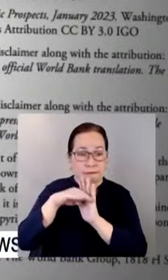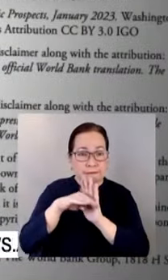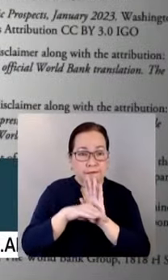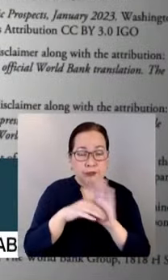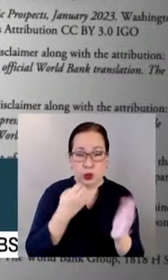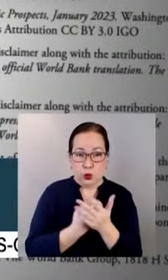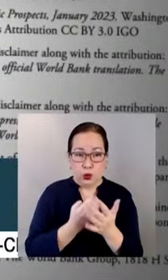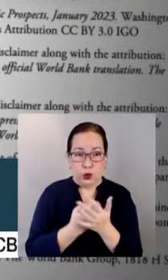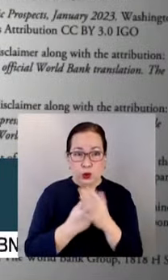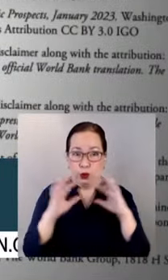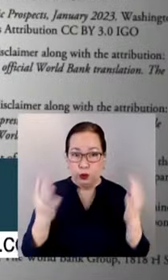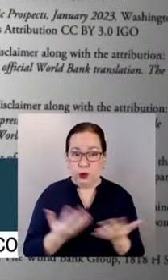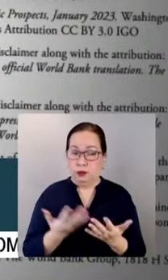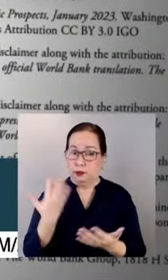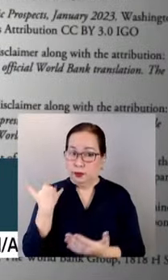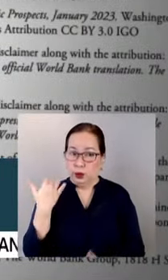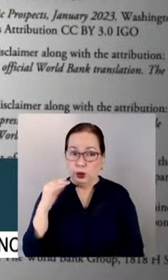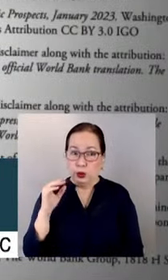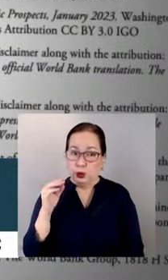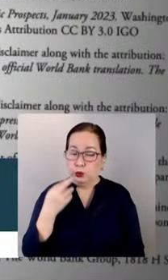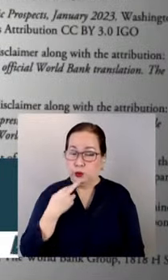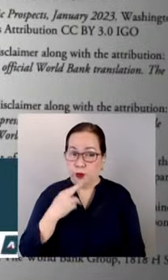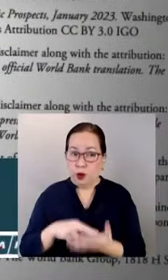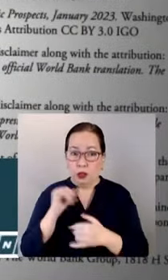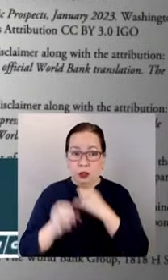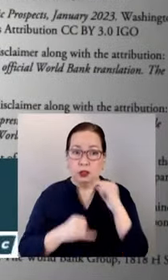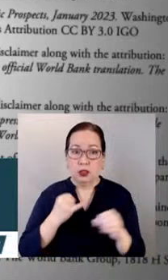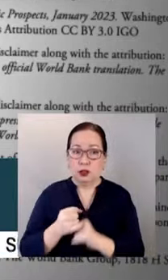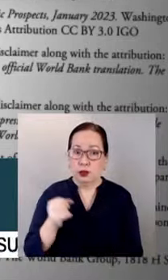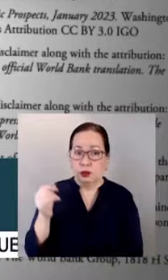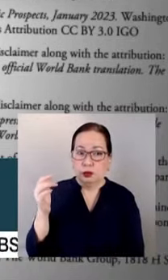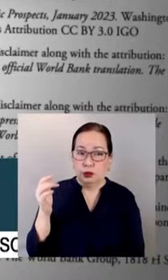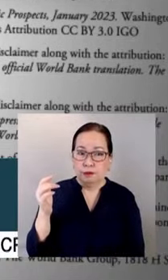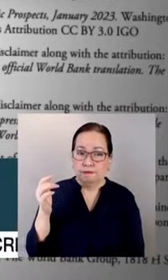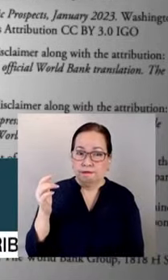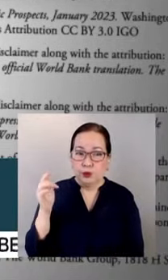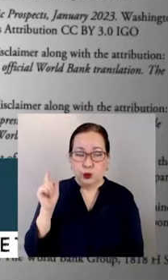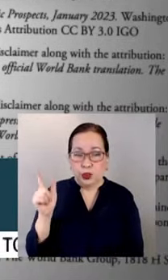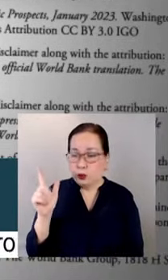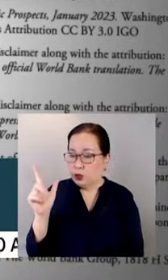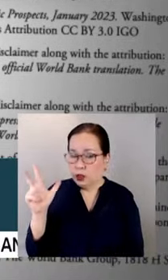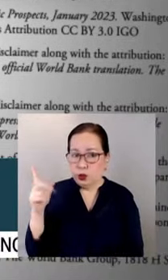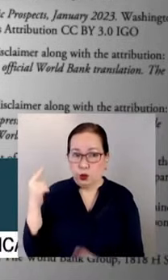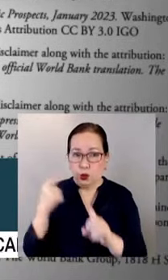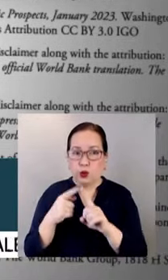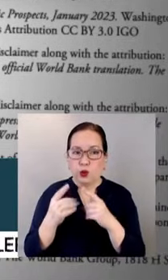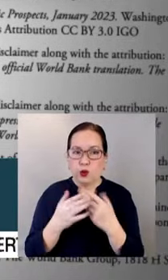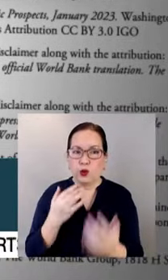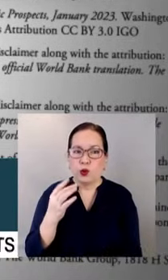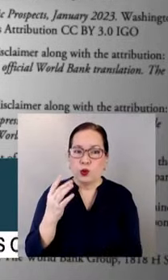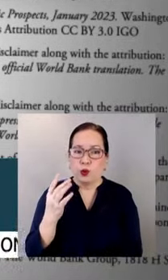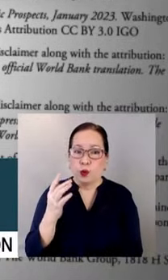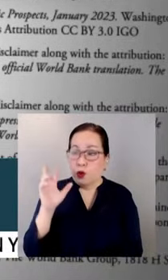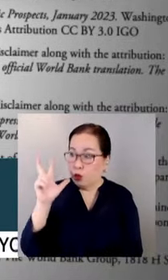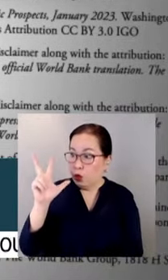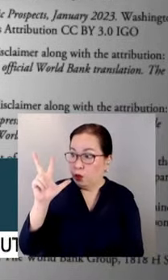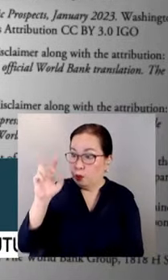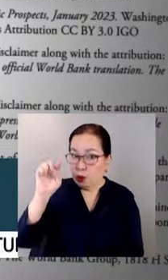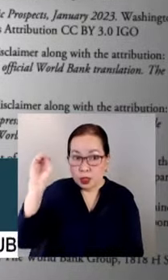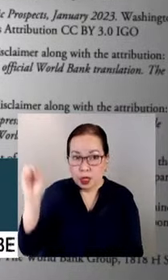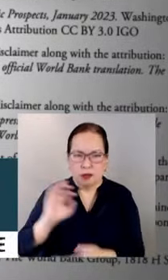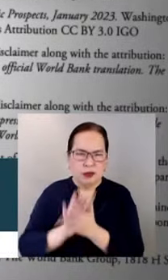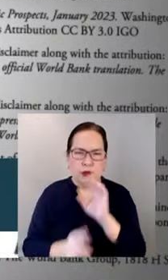the international lender cut its 2023 growth projection for the world economy by nearly half to 1.7%. That is